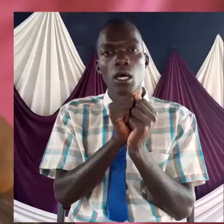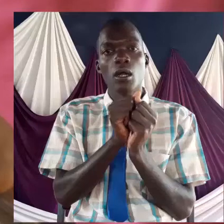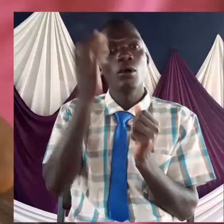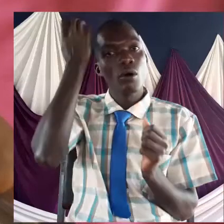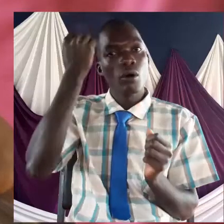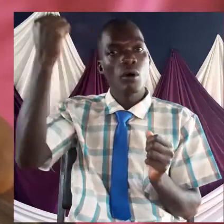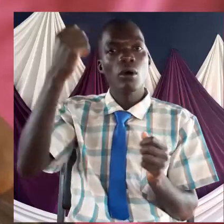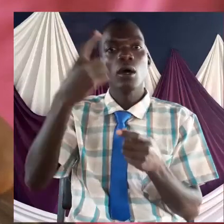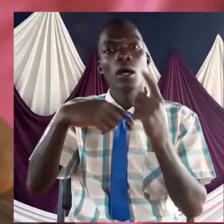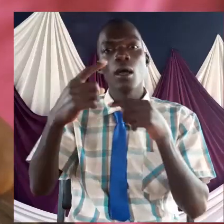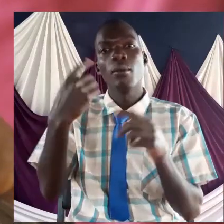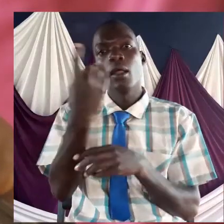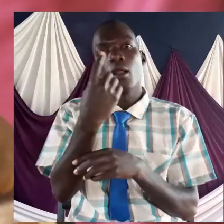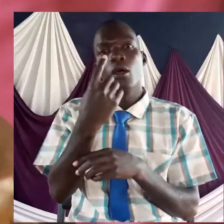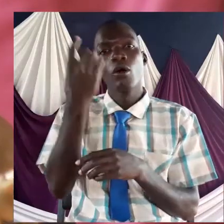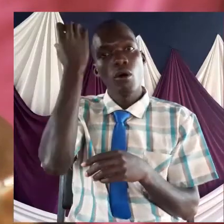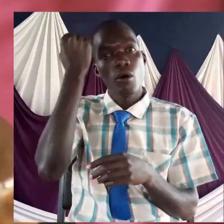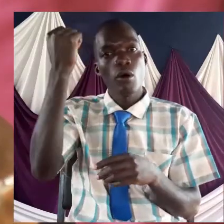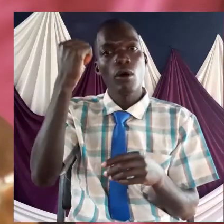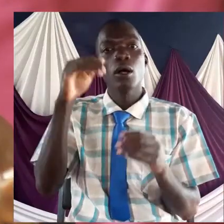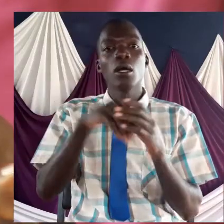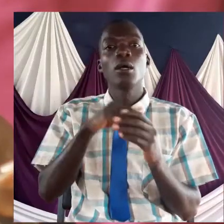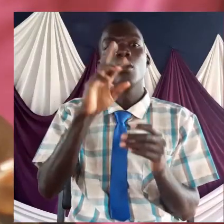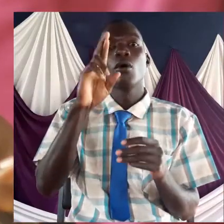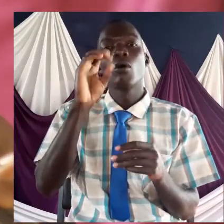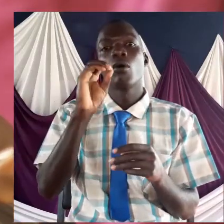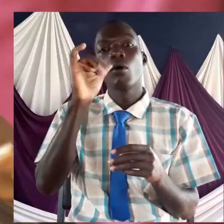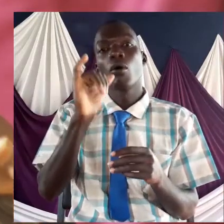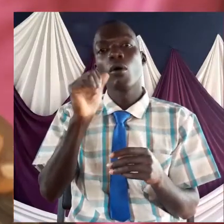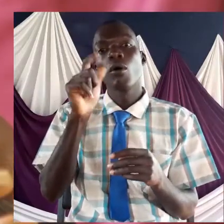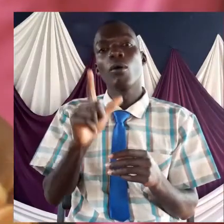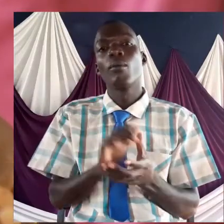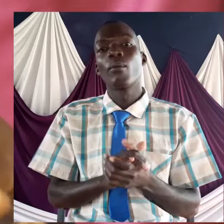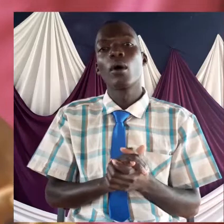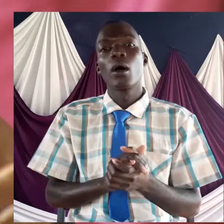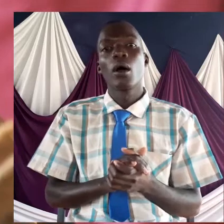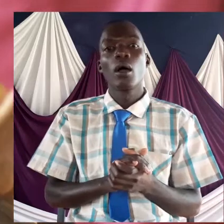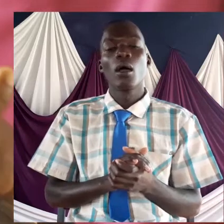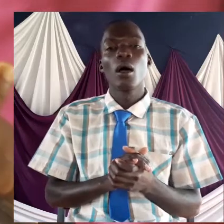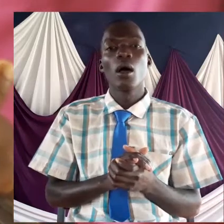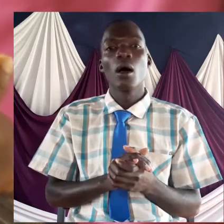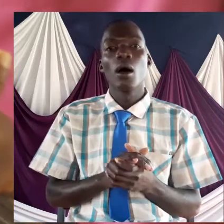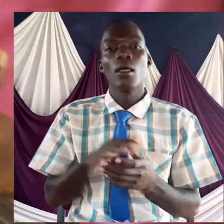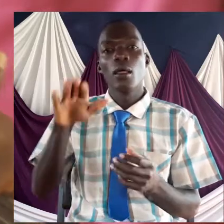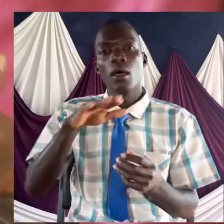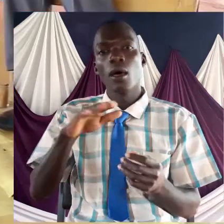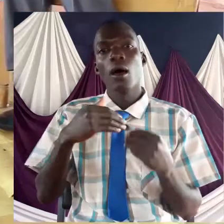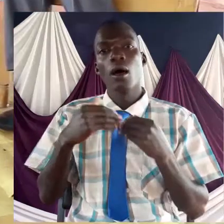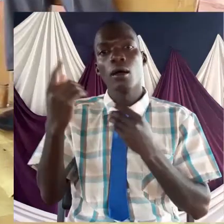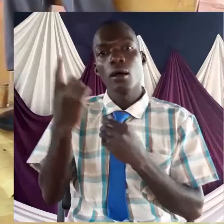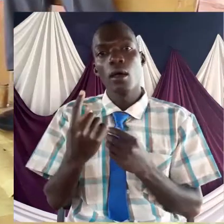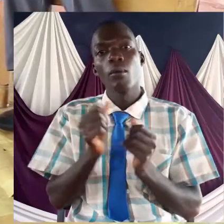Mm-hmm. That is now from Rome. Yes. The headquarters came, okay, the